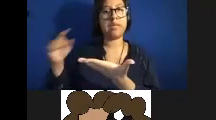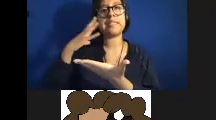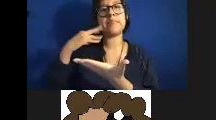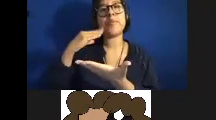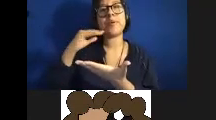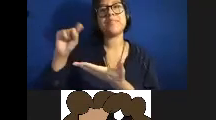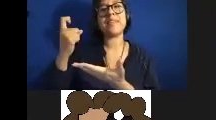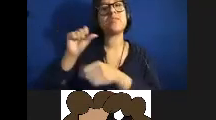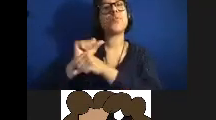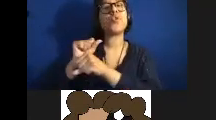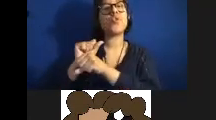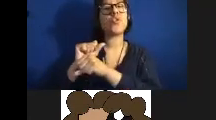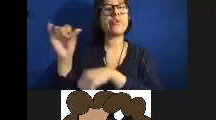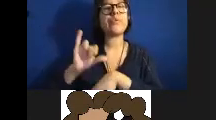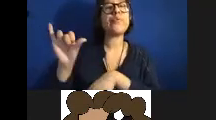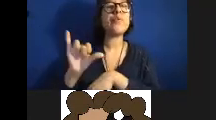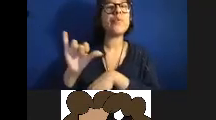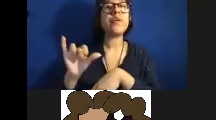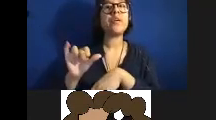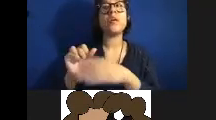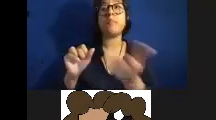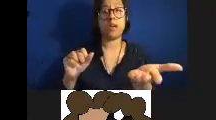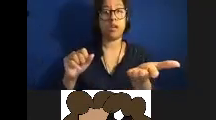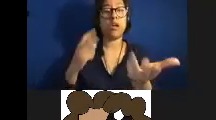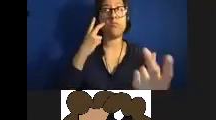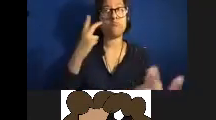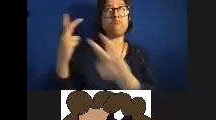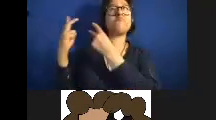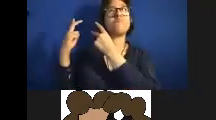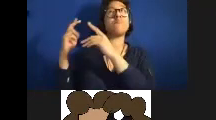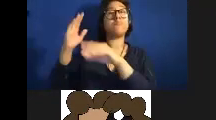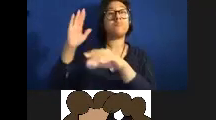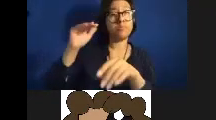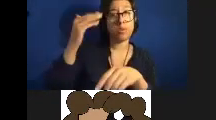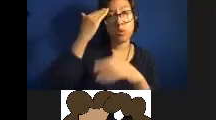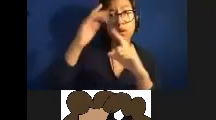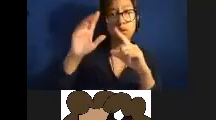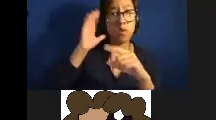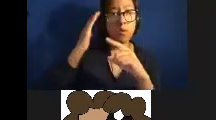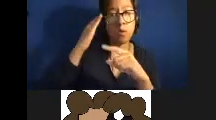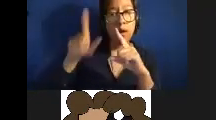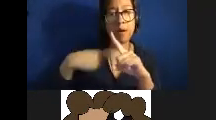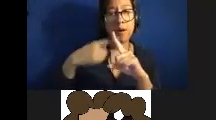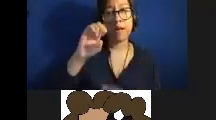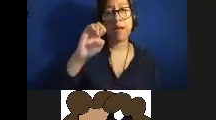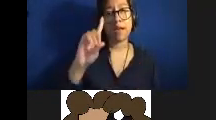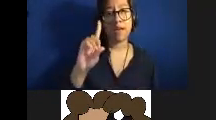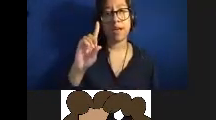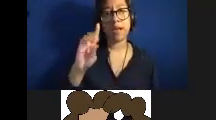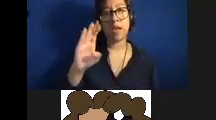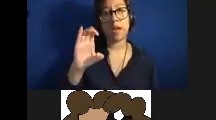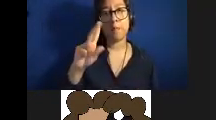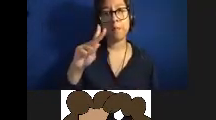also brings a reminder to me. Have you guys heard of the Ed Buck situation? Mm-hmm. But for those